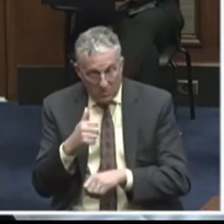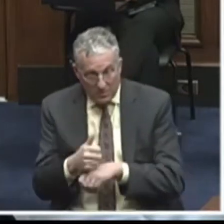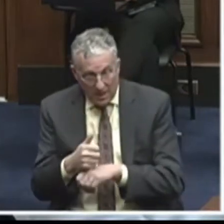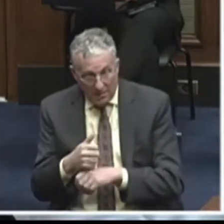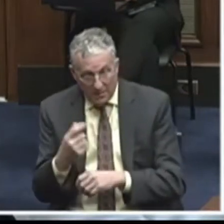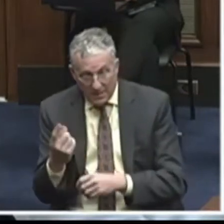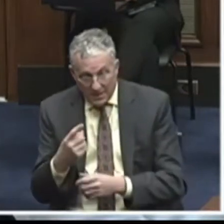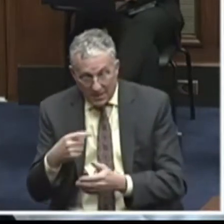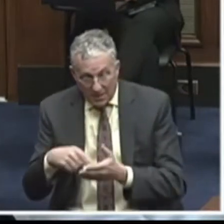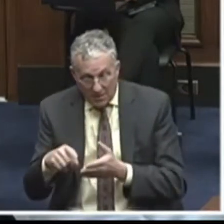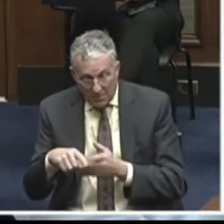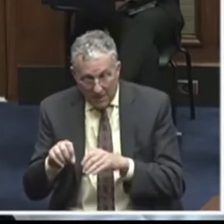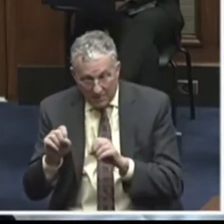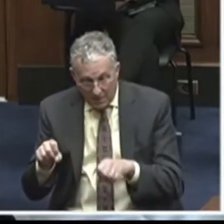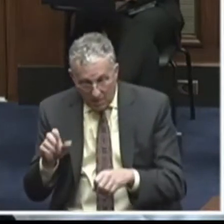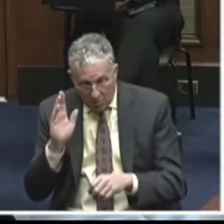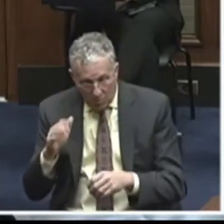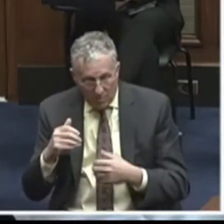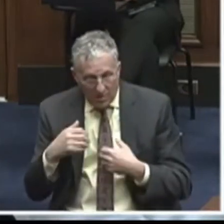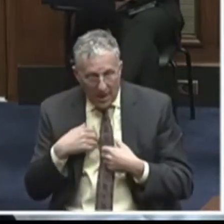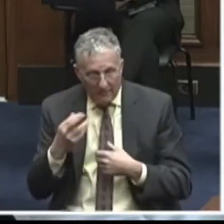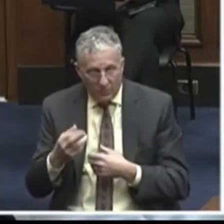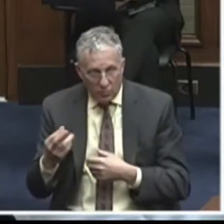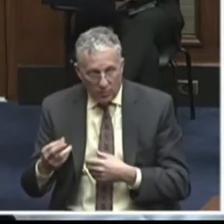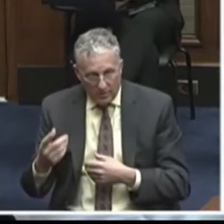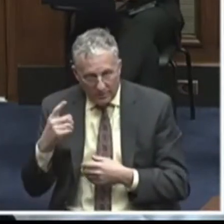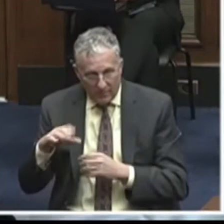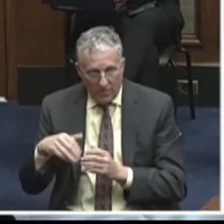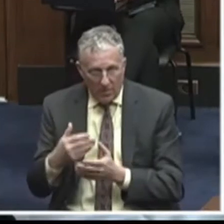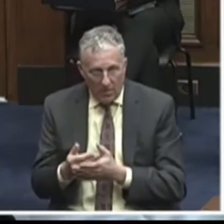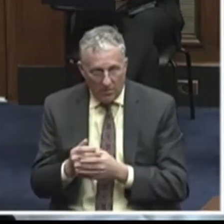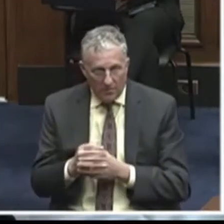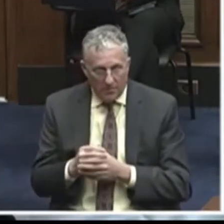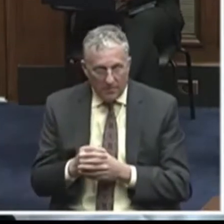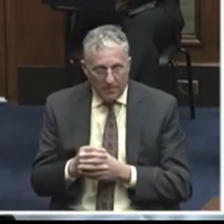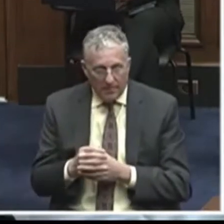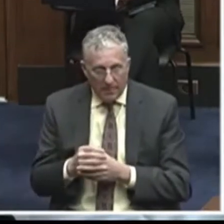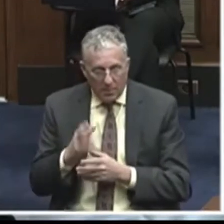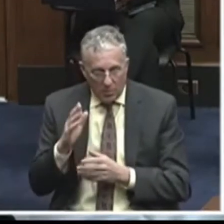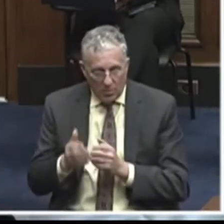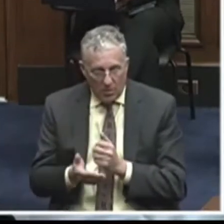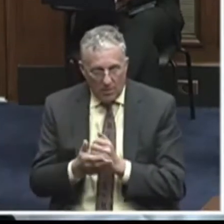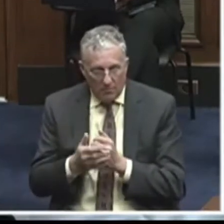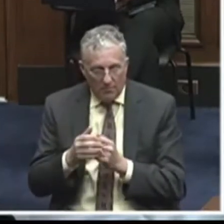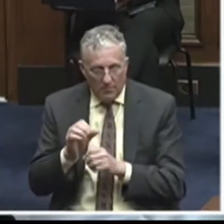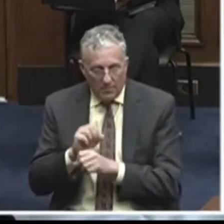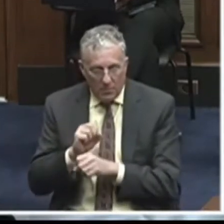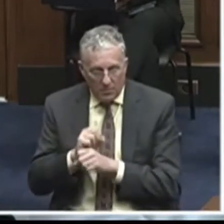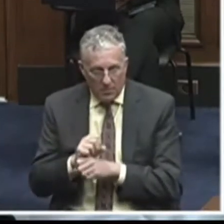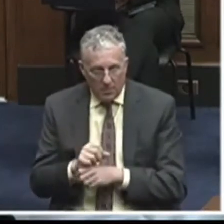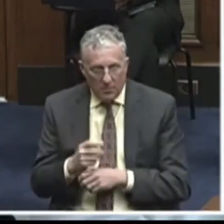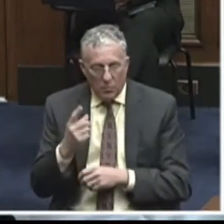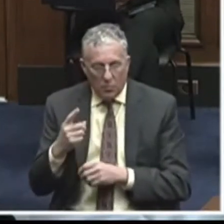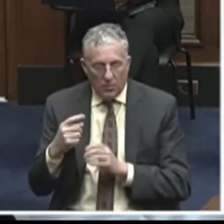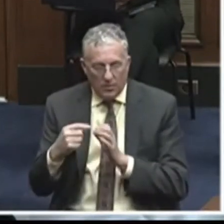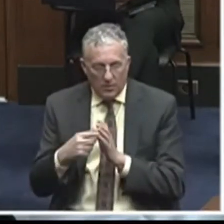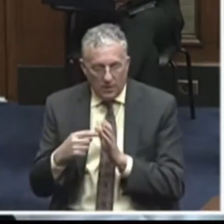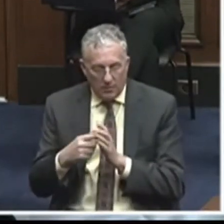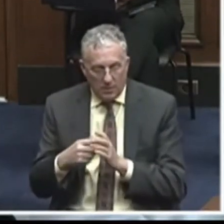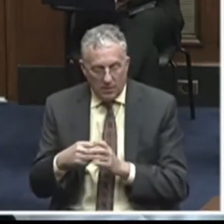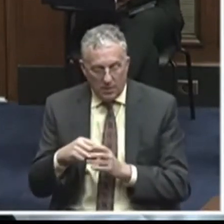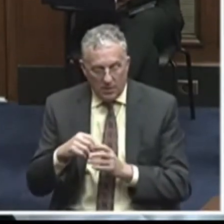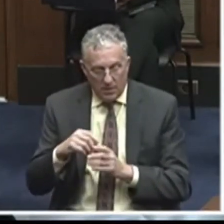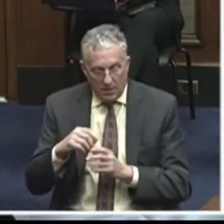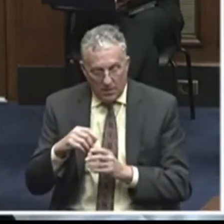and resources necessary to guarantee care for all, detached from employment. As one example, Medicare for